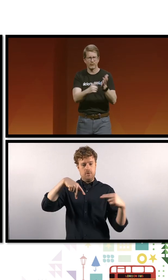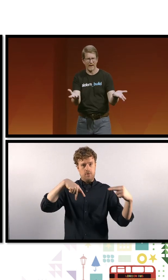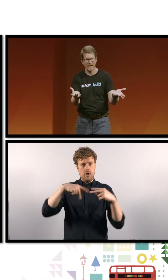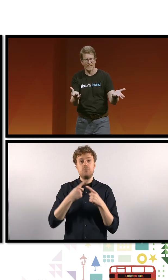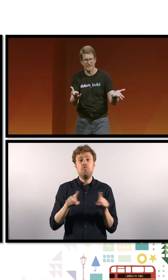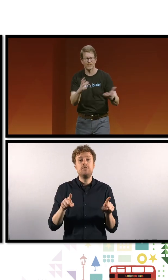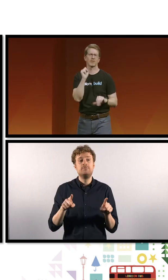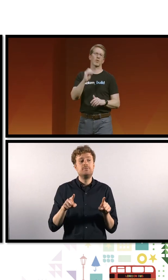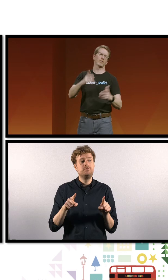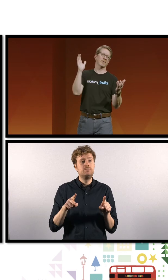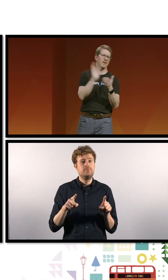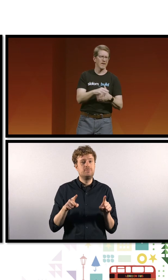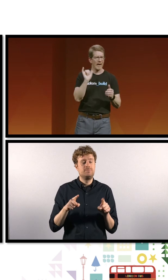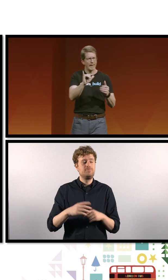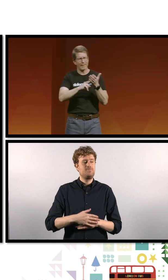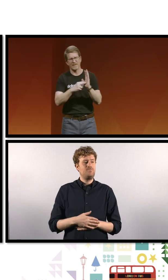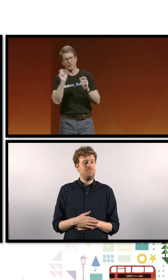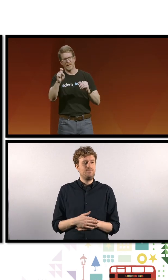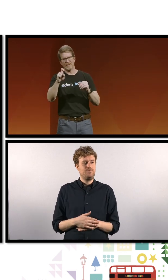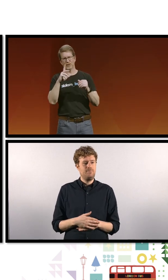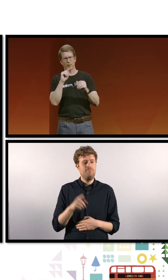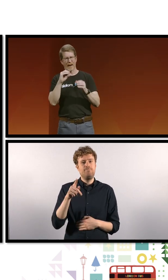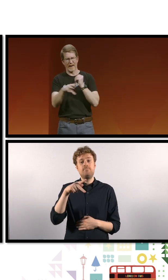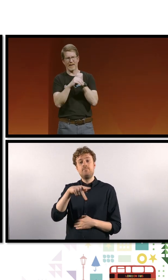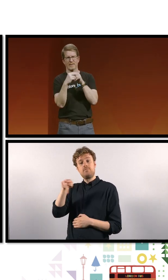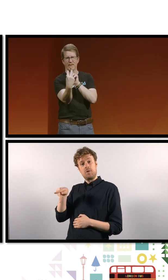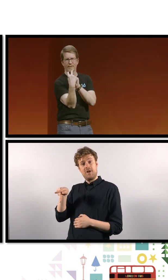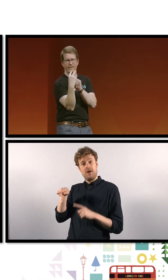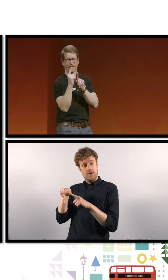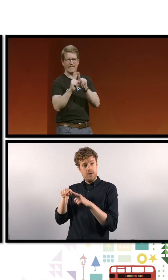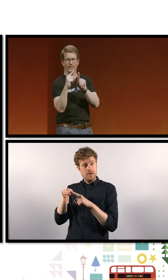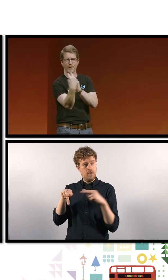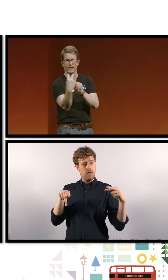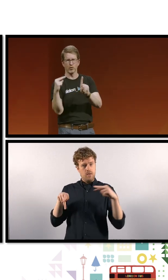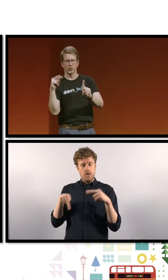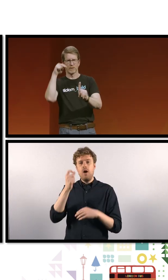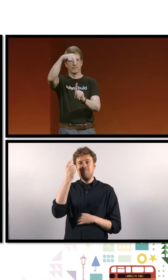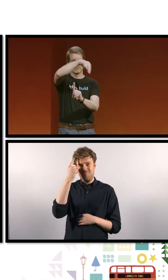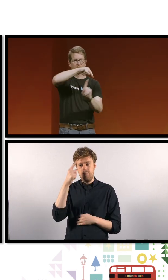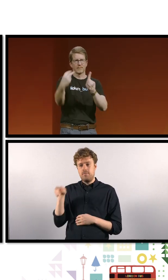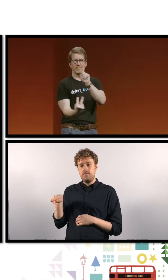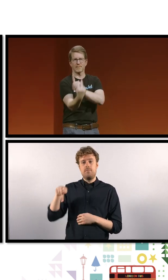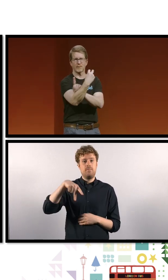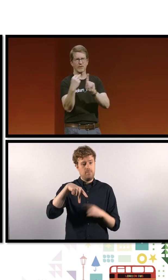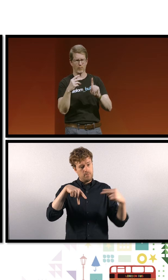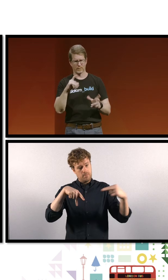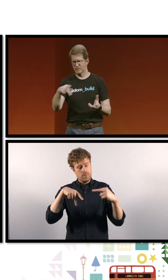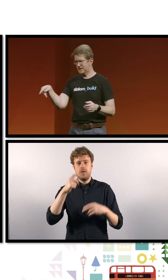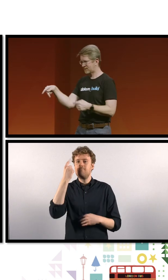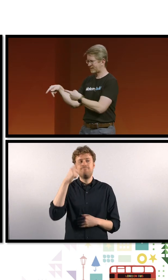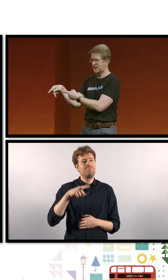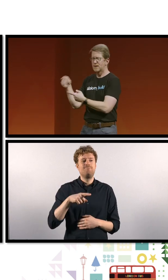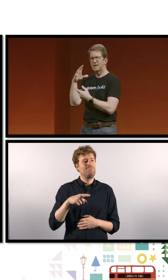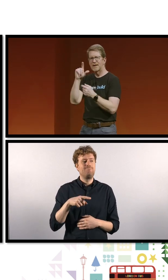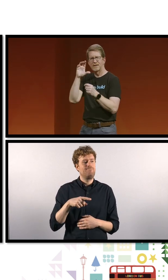side. So of course the camera's not going to be able to recognize that. So that means now we need to add the different views of the camera